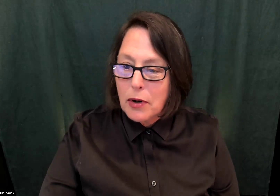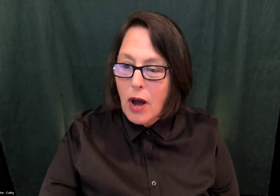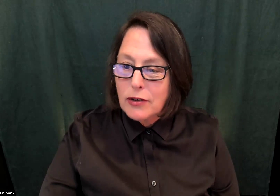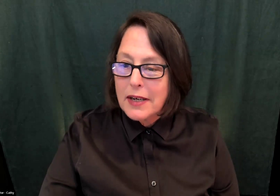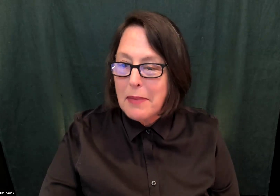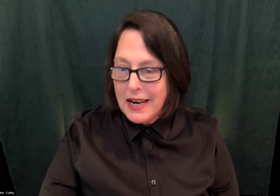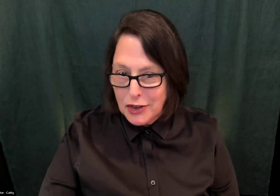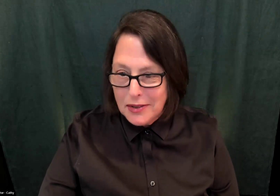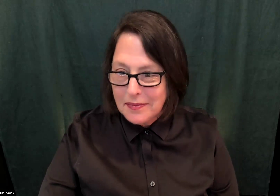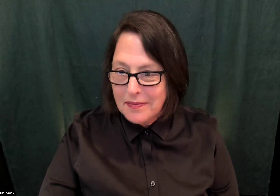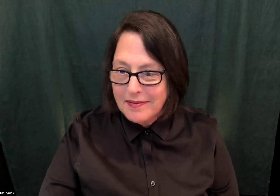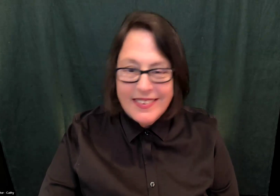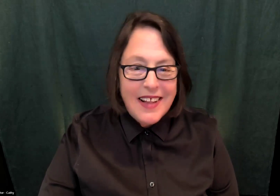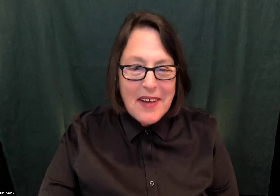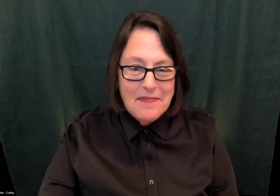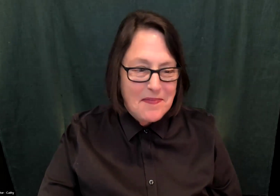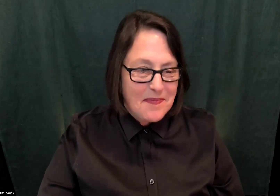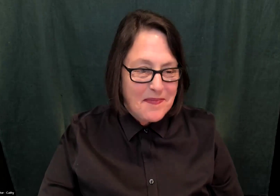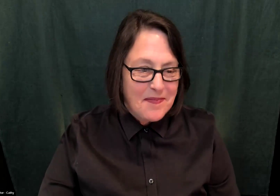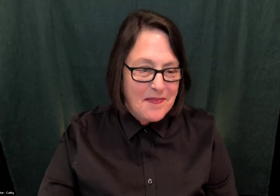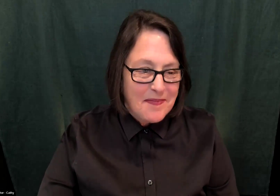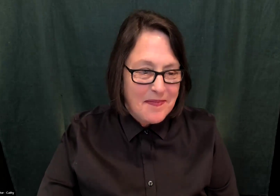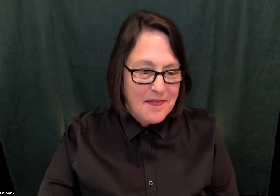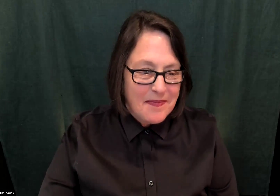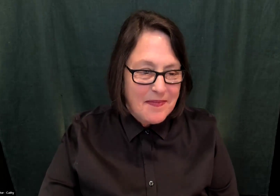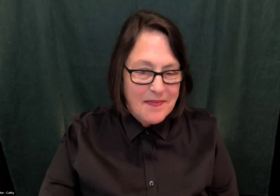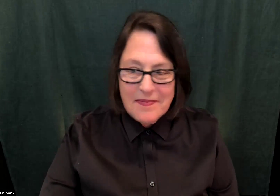language interpreter contract manager. Hi.